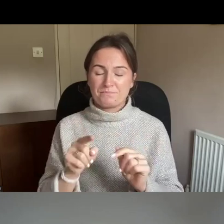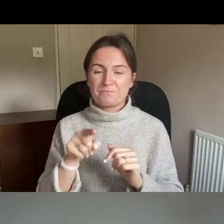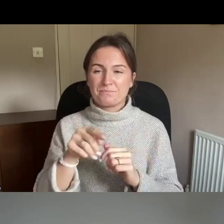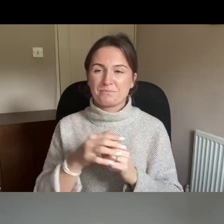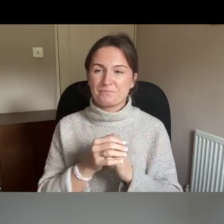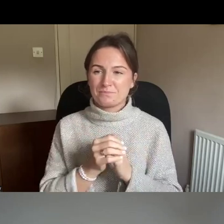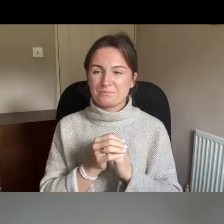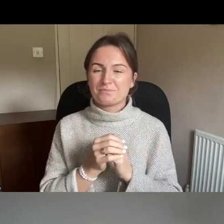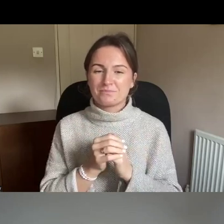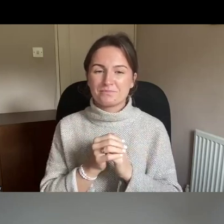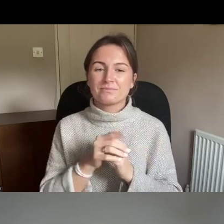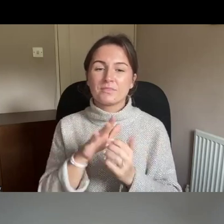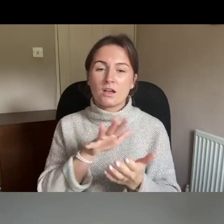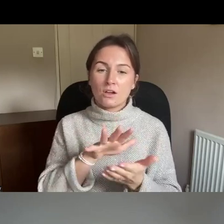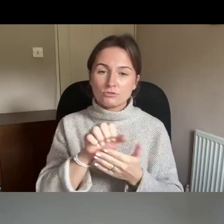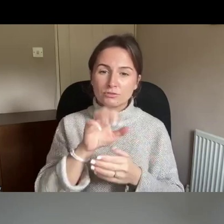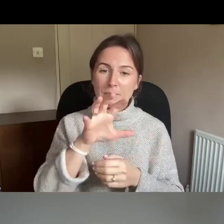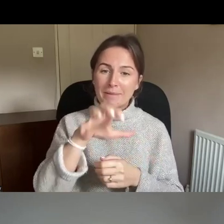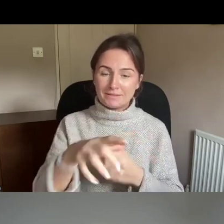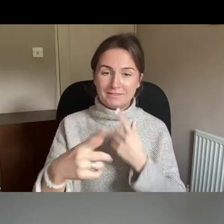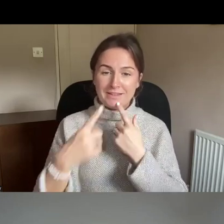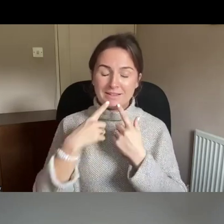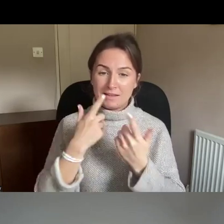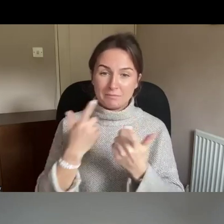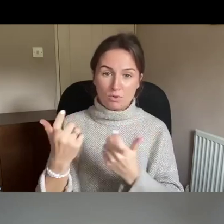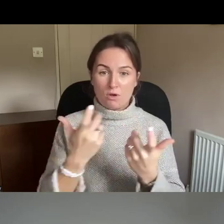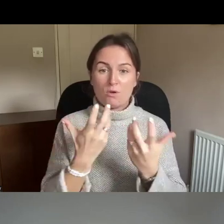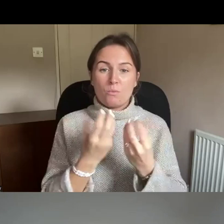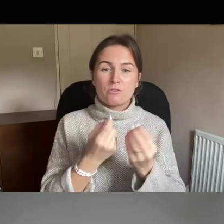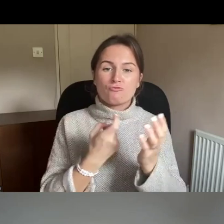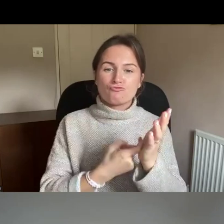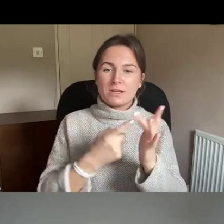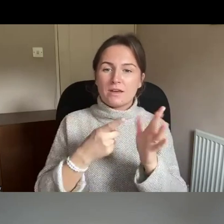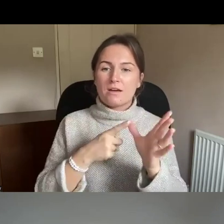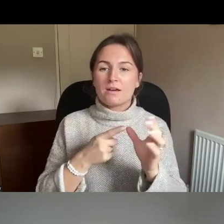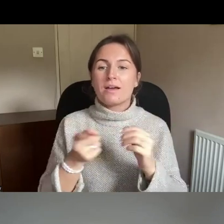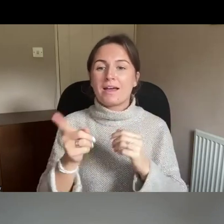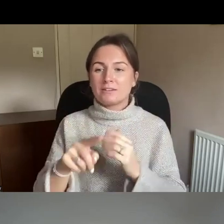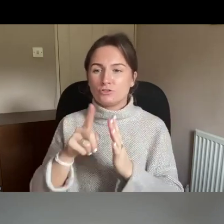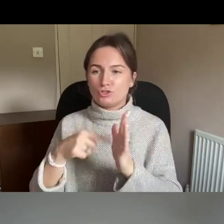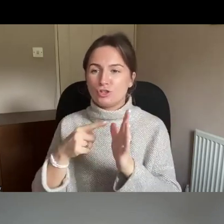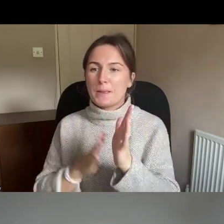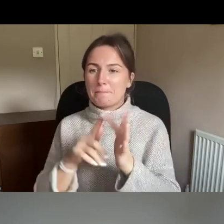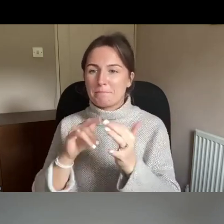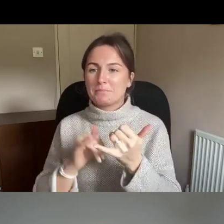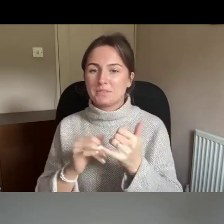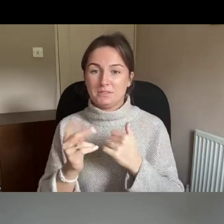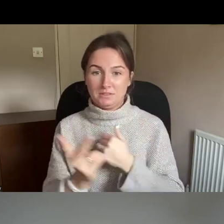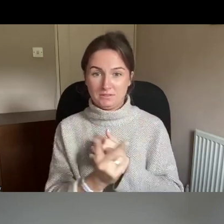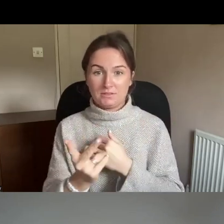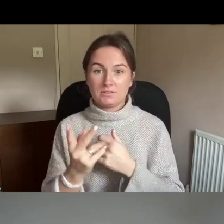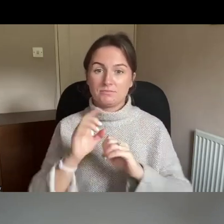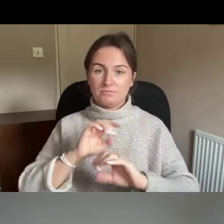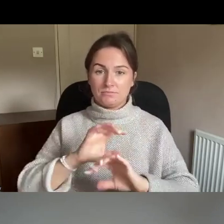the spelling correction, Culture and Place Data Explorer with Ria Jones and James Evans. Are going to take us through and show us the